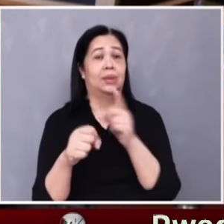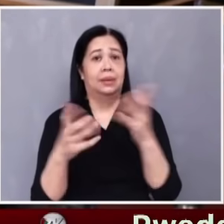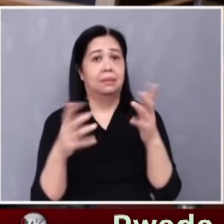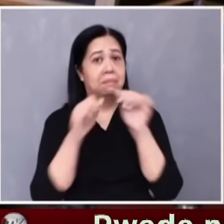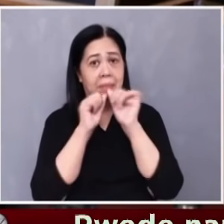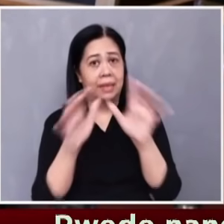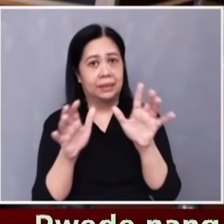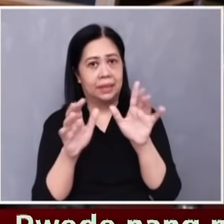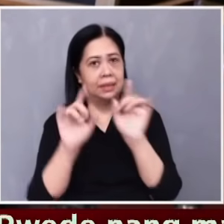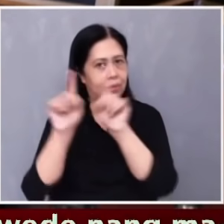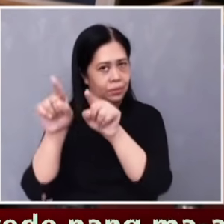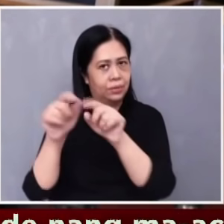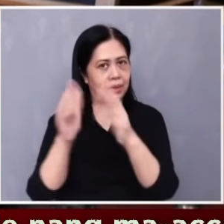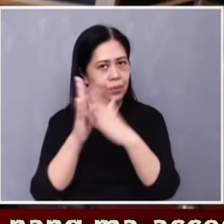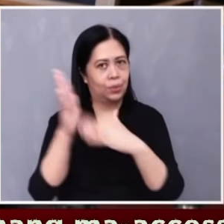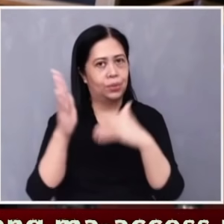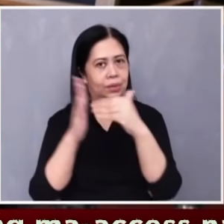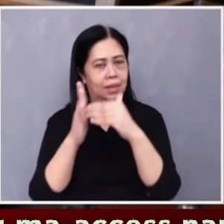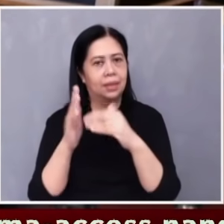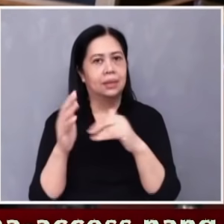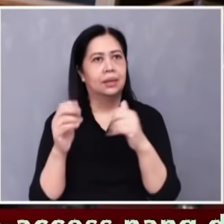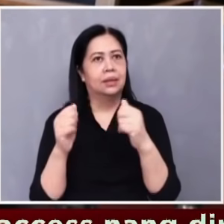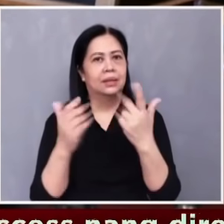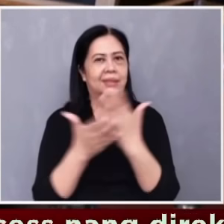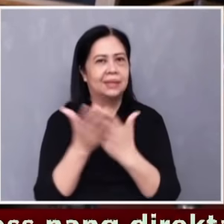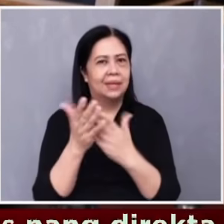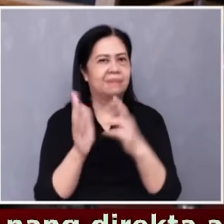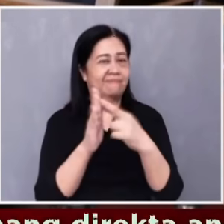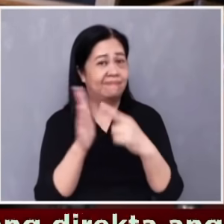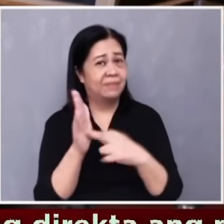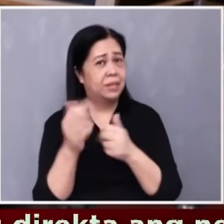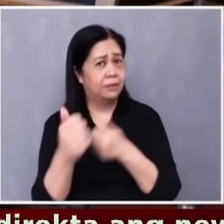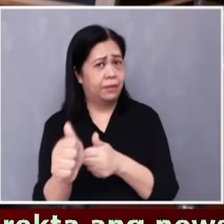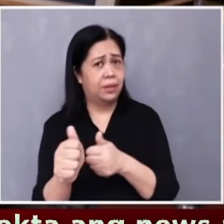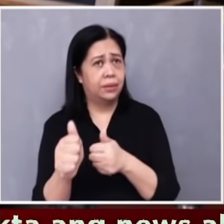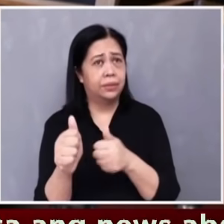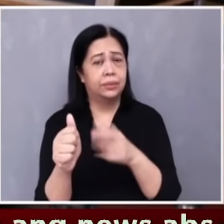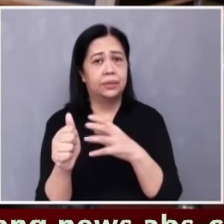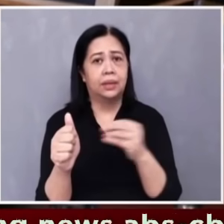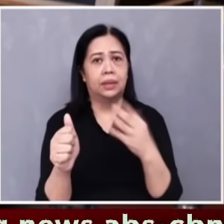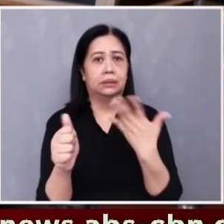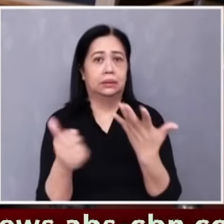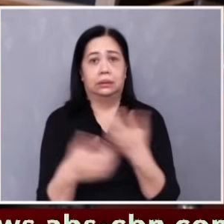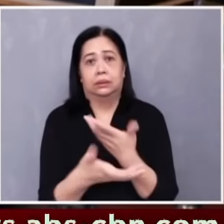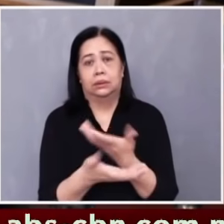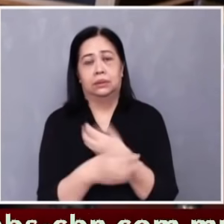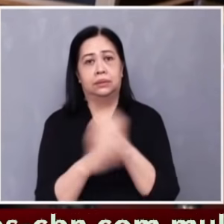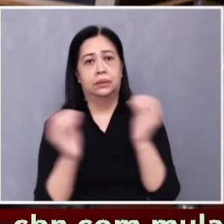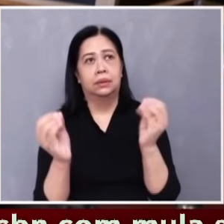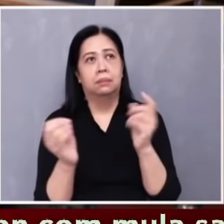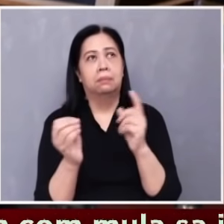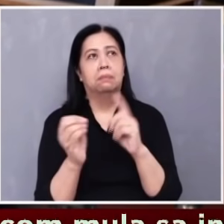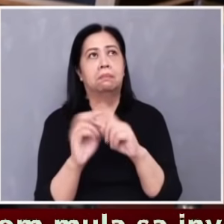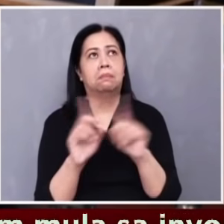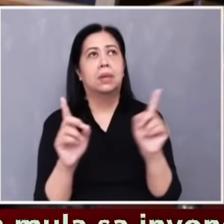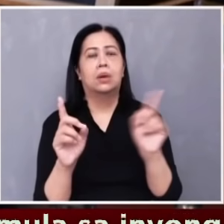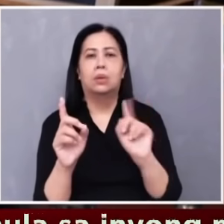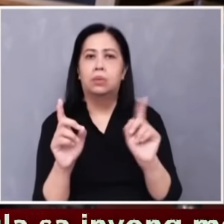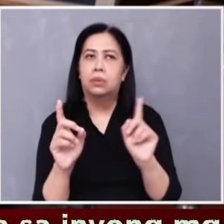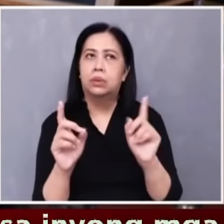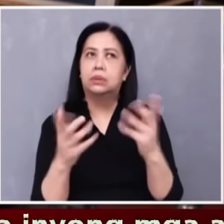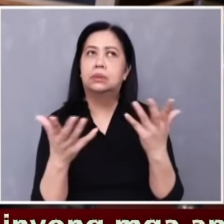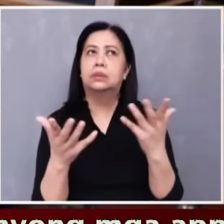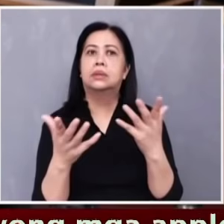there. There were some protocols that we followed, obviously, but what was